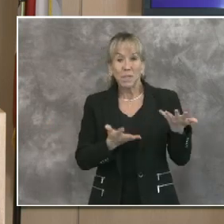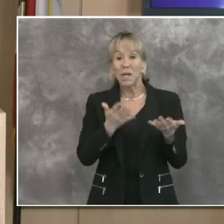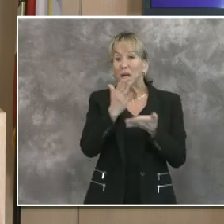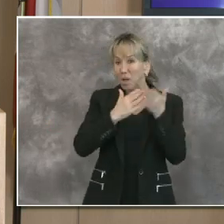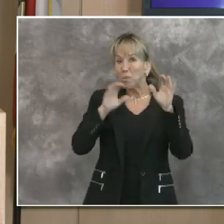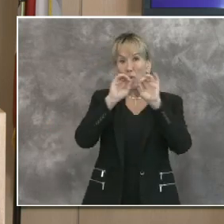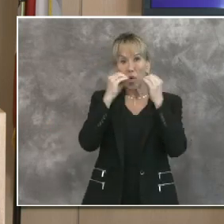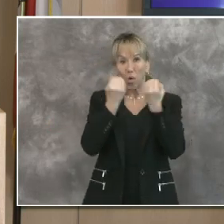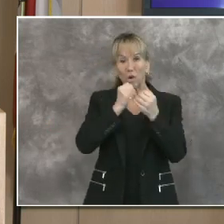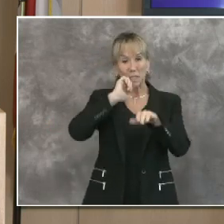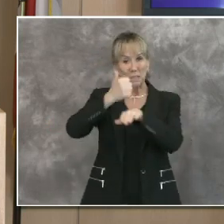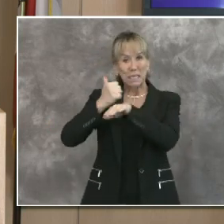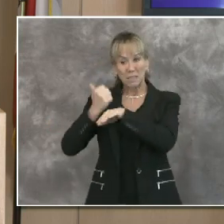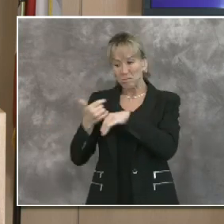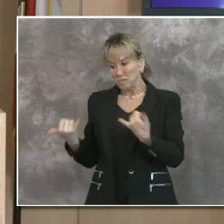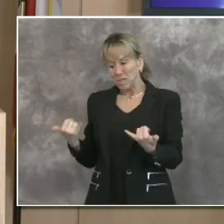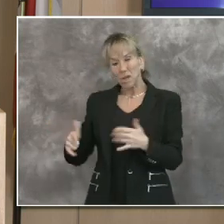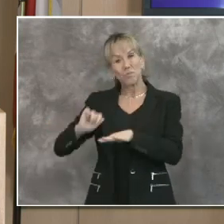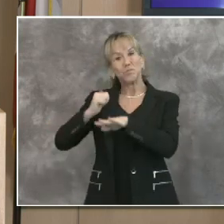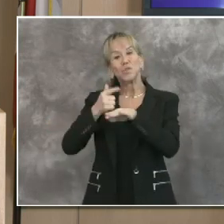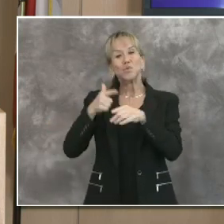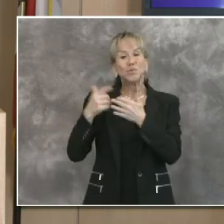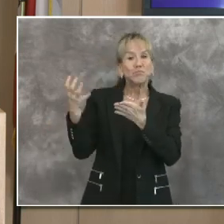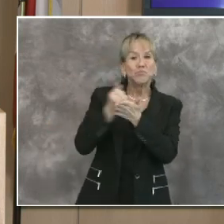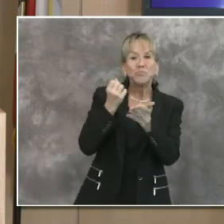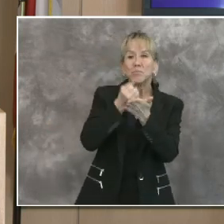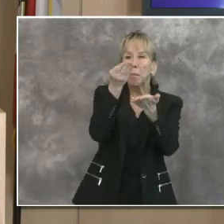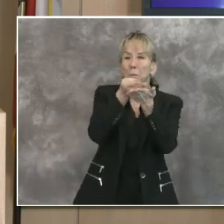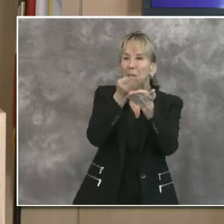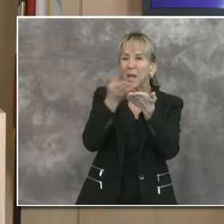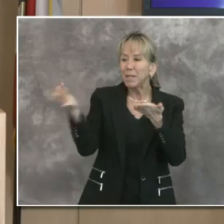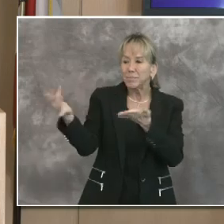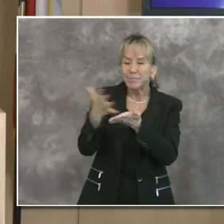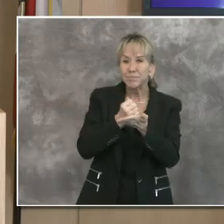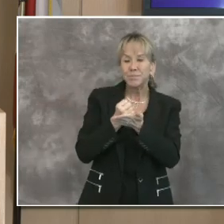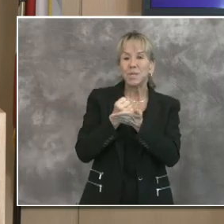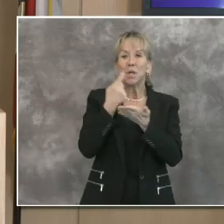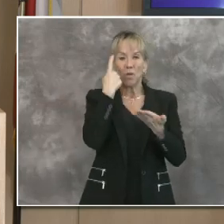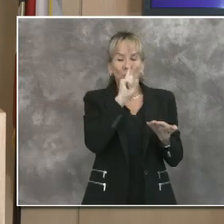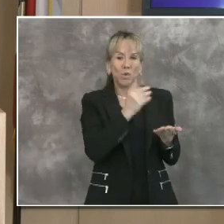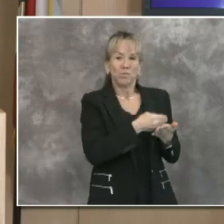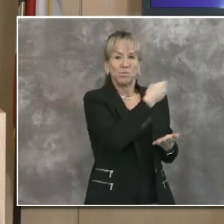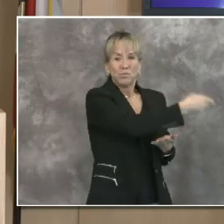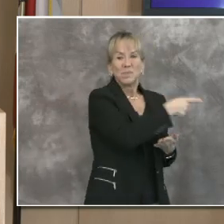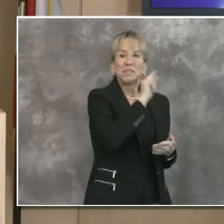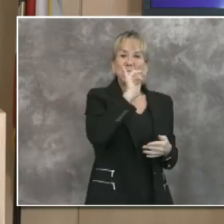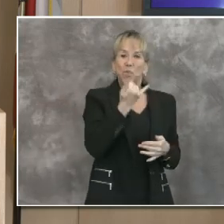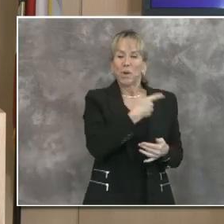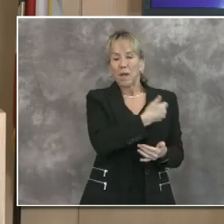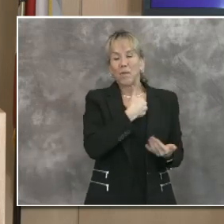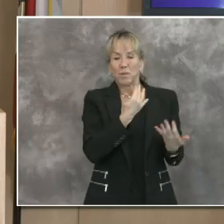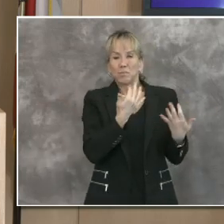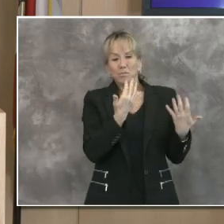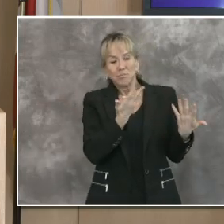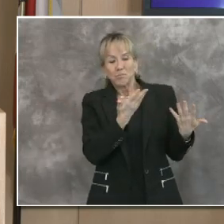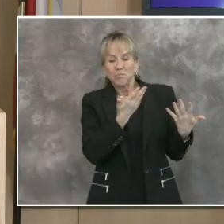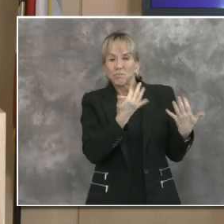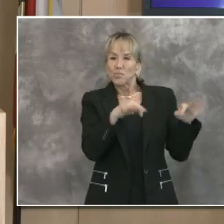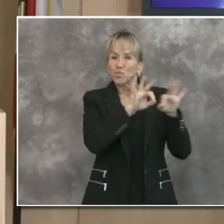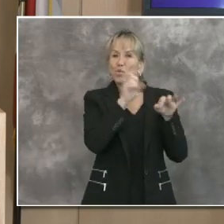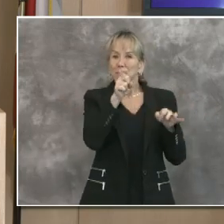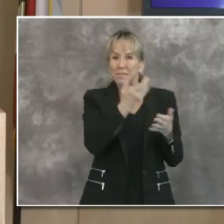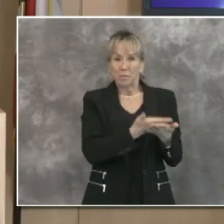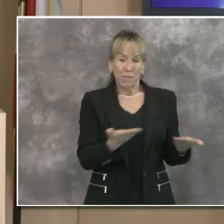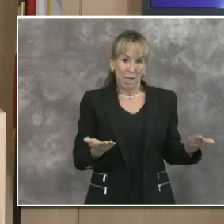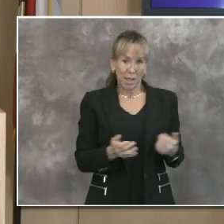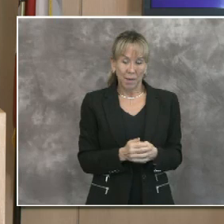that are working with various partners to raise money to purchase critical supplies for Tijuana. If you are